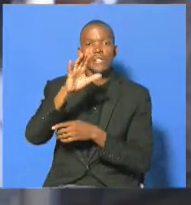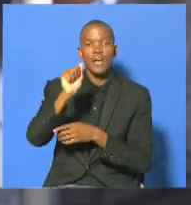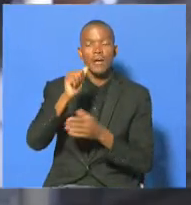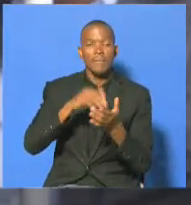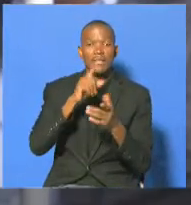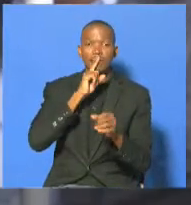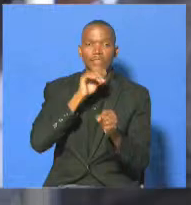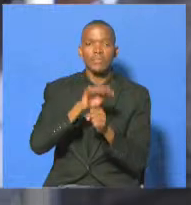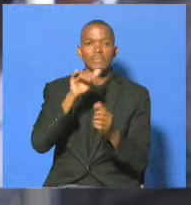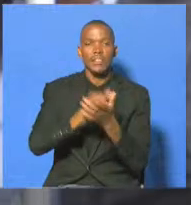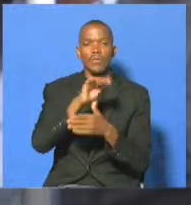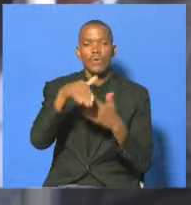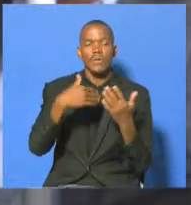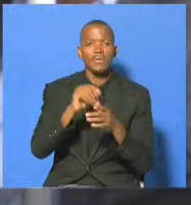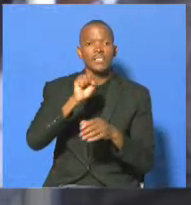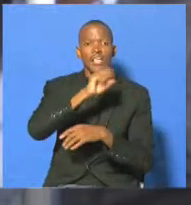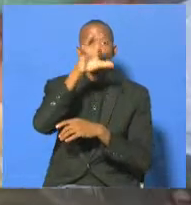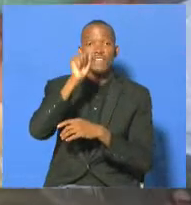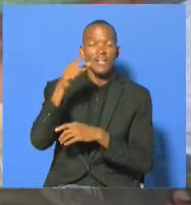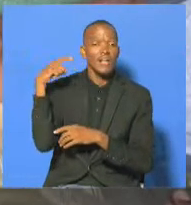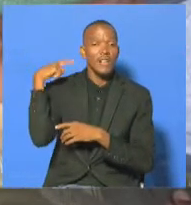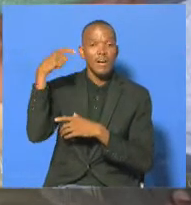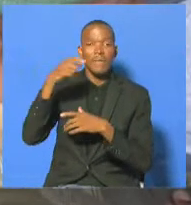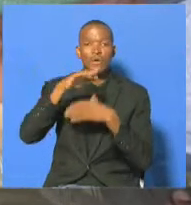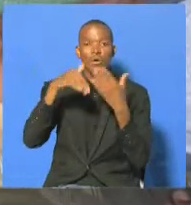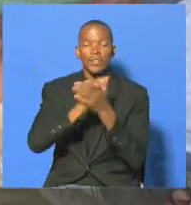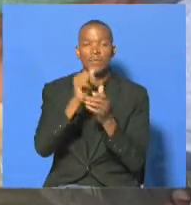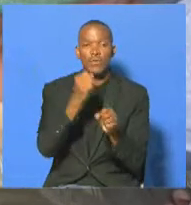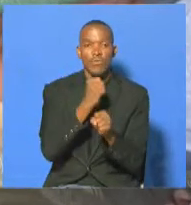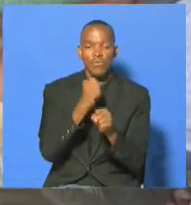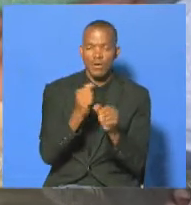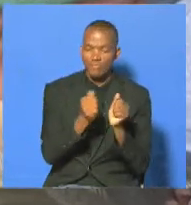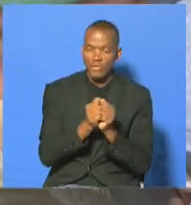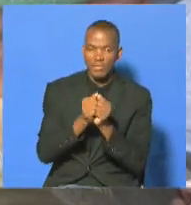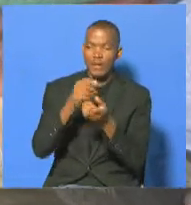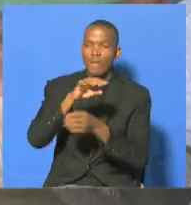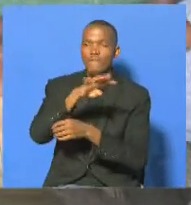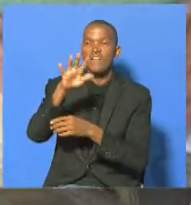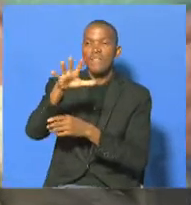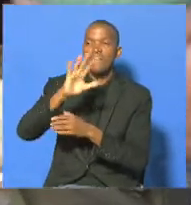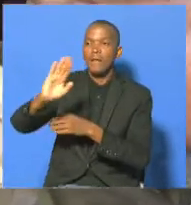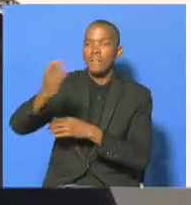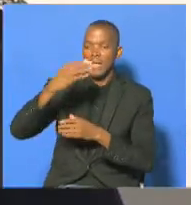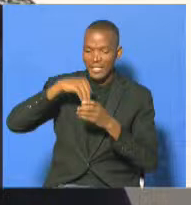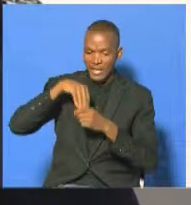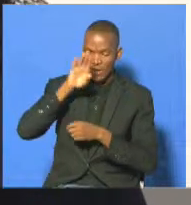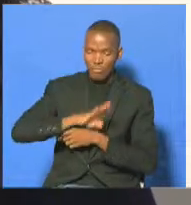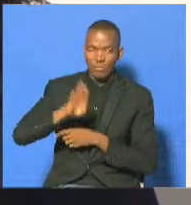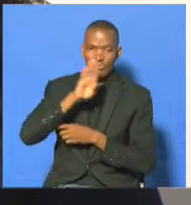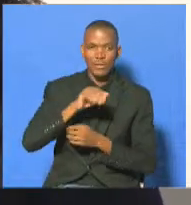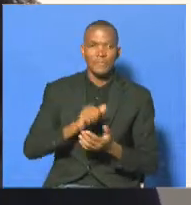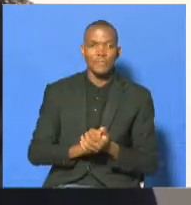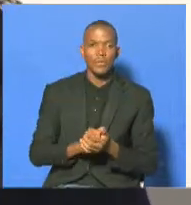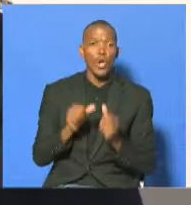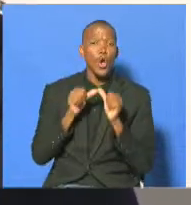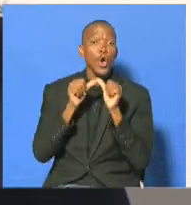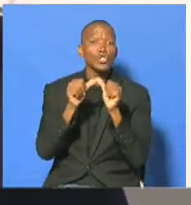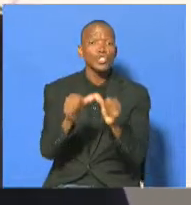been confirmed that South African government is working diligently to repatriate the 45 bodies back to Botswana.